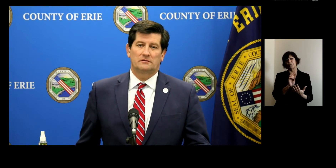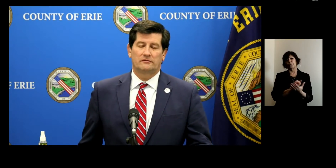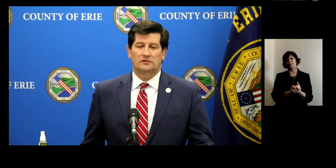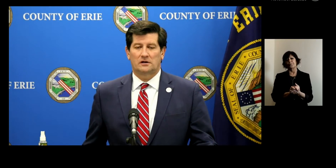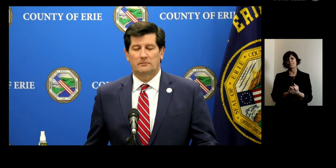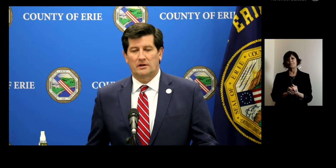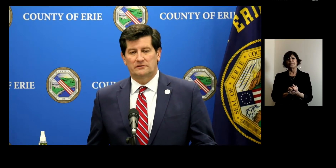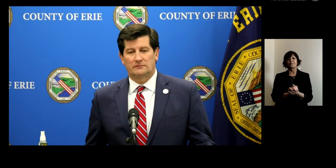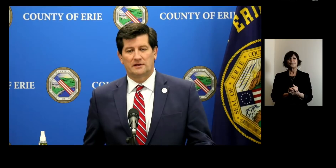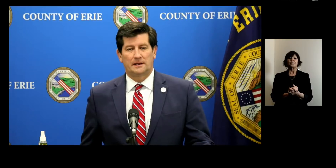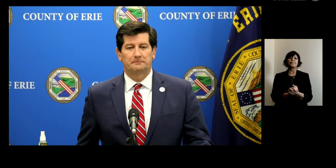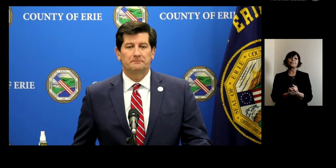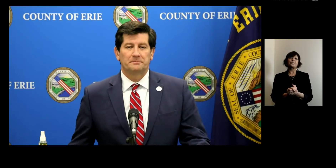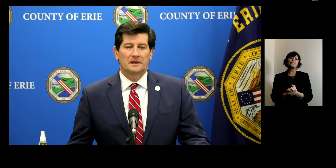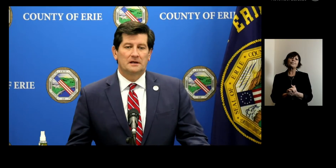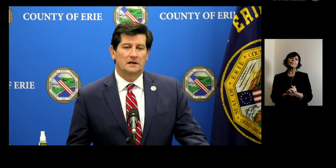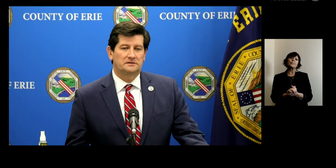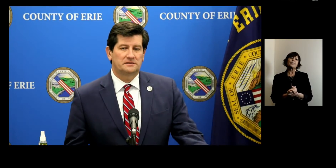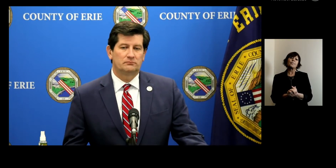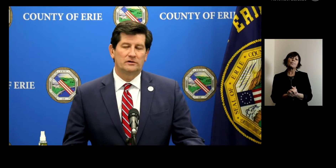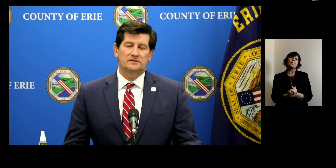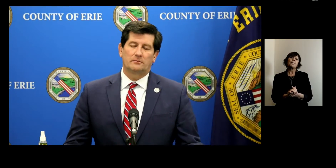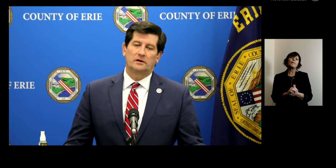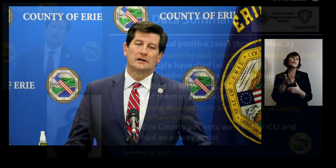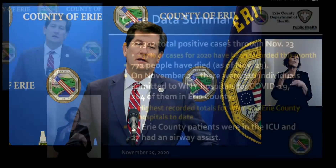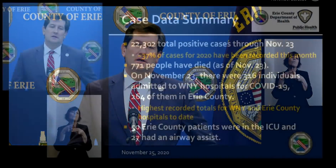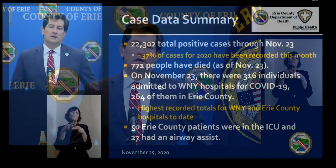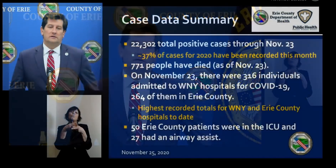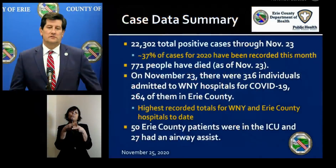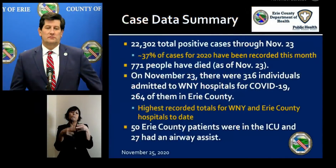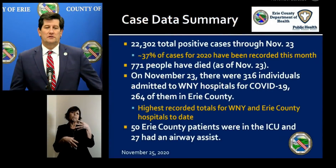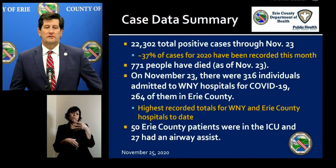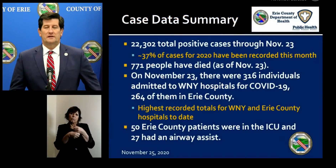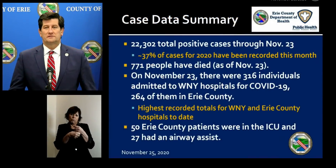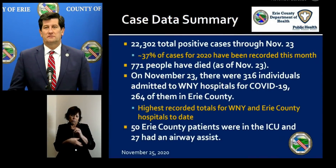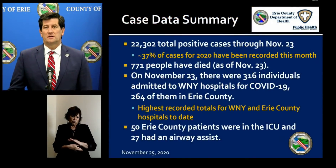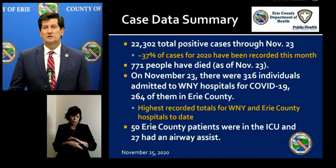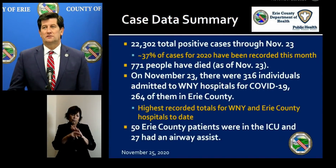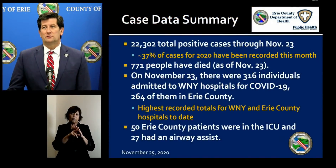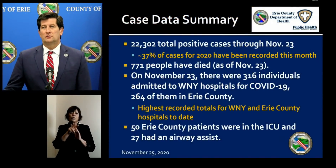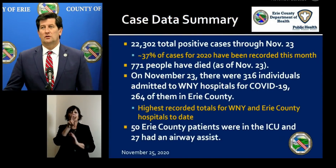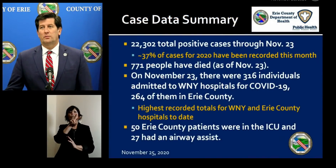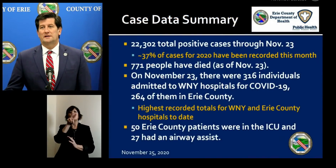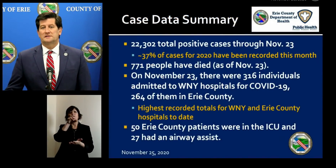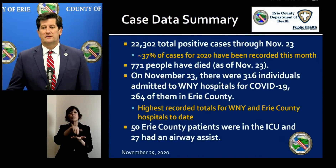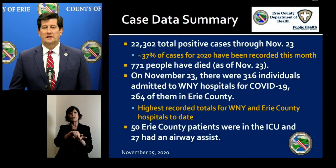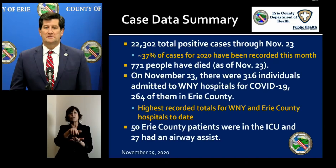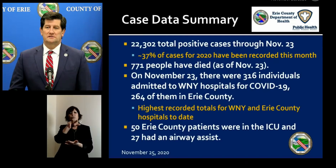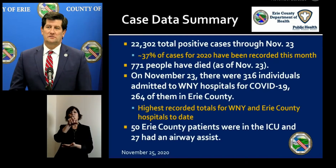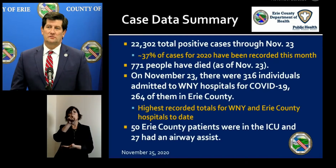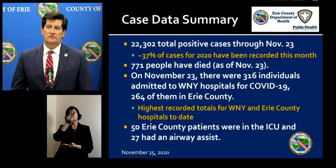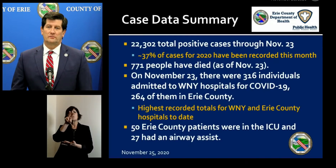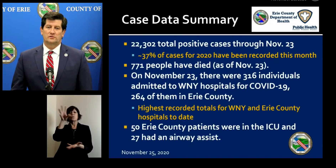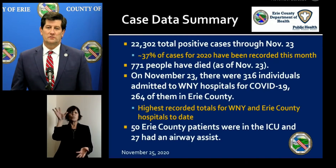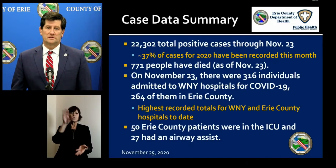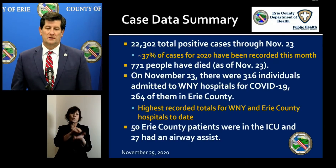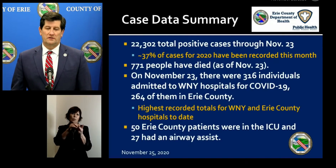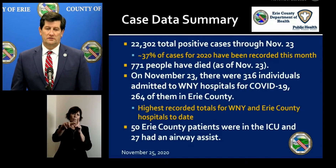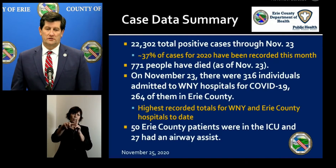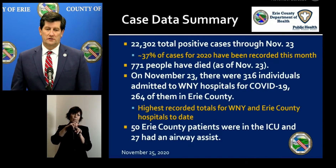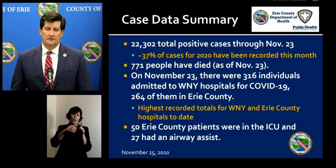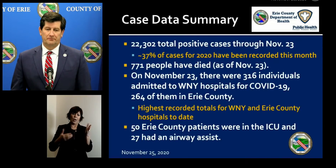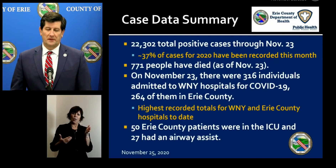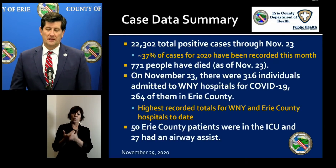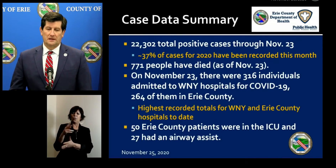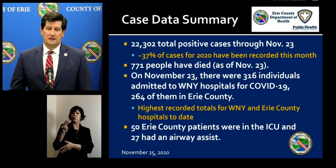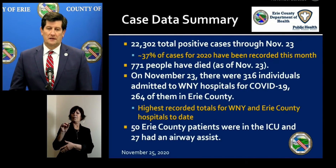information we haven't talked about in some time. Just a brief summary. There's 22,302 total positive cases through November